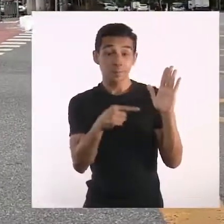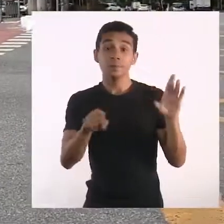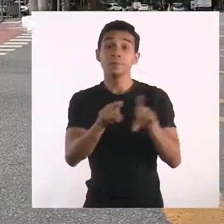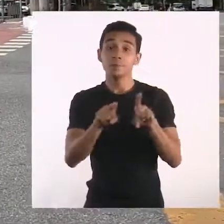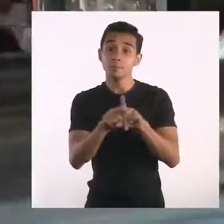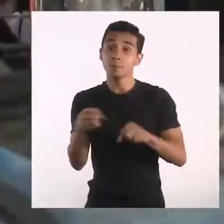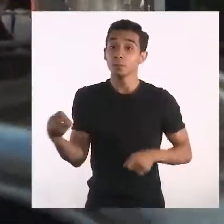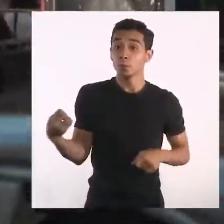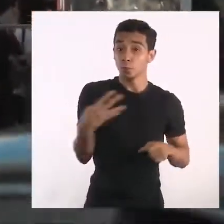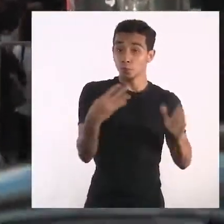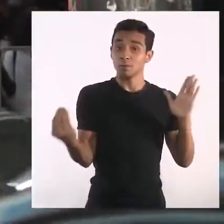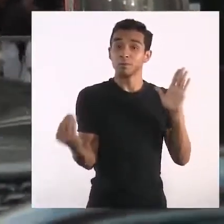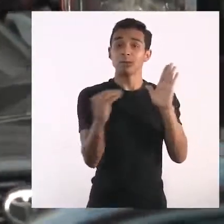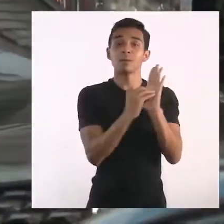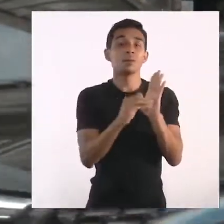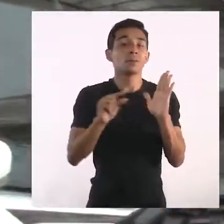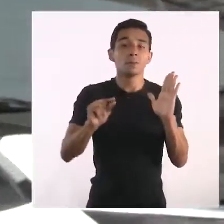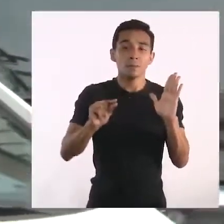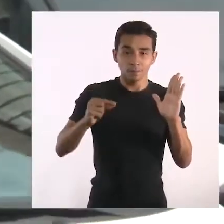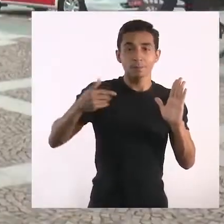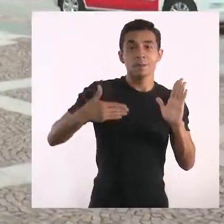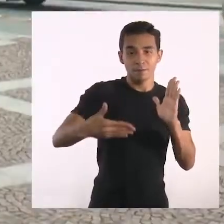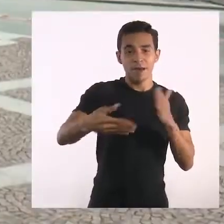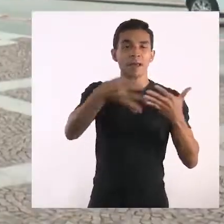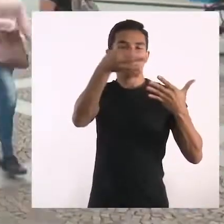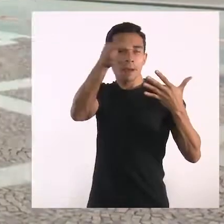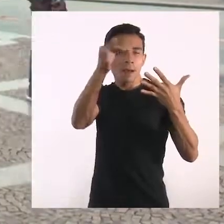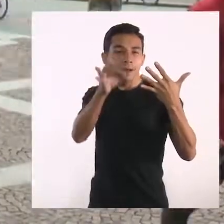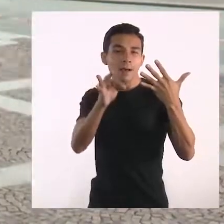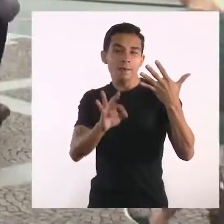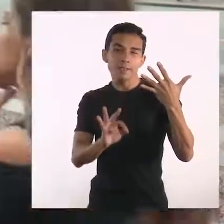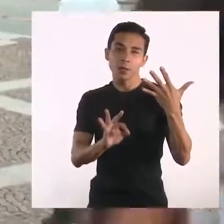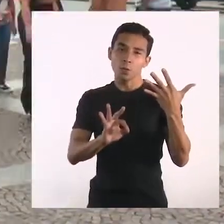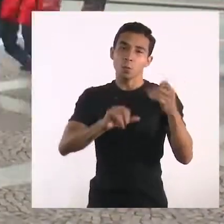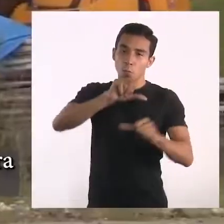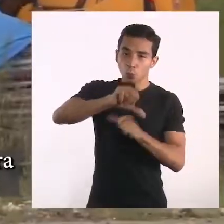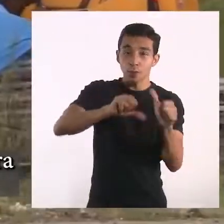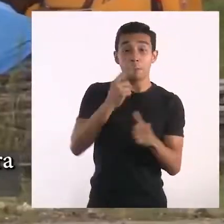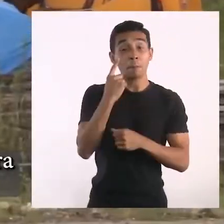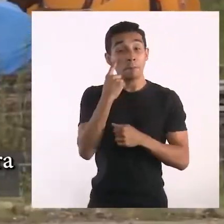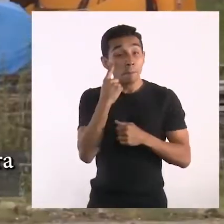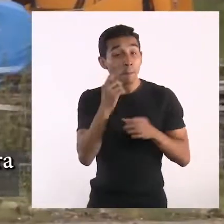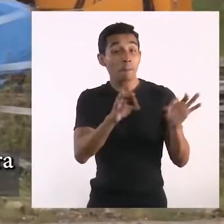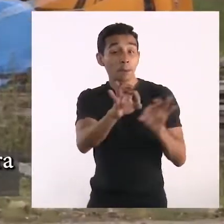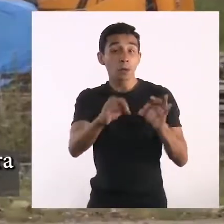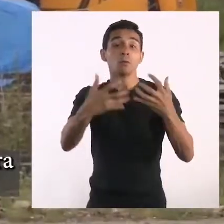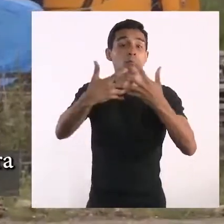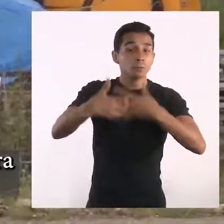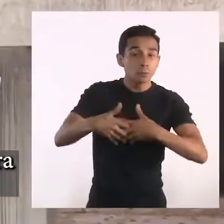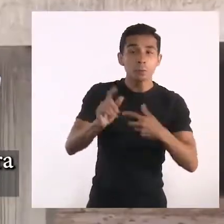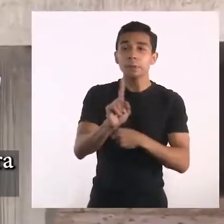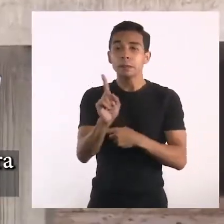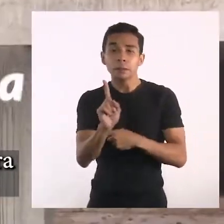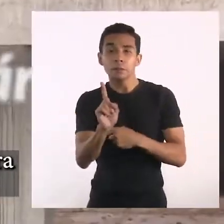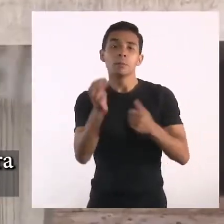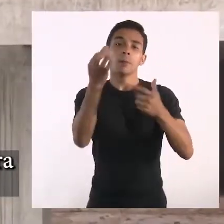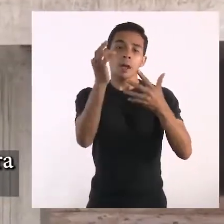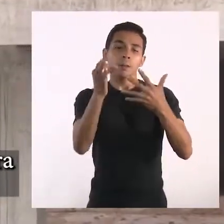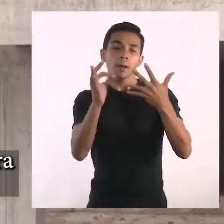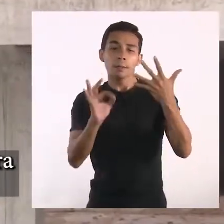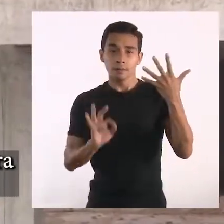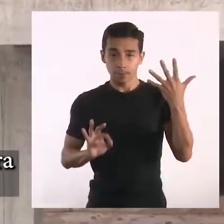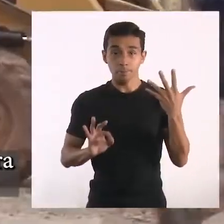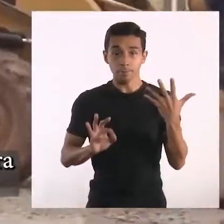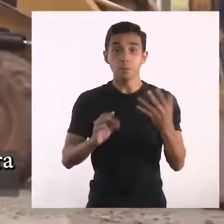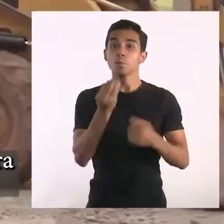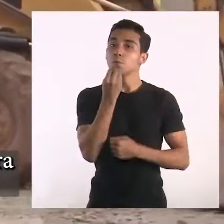diretor. Além disso, o próprio plano diretor trouxe uma grande inovação. A previsão de uma revisão intermediária para avaliar